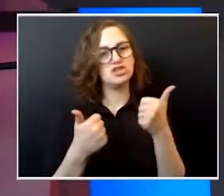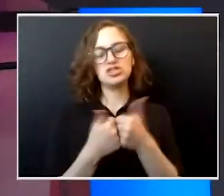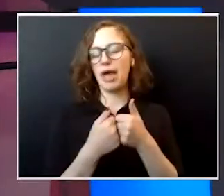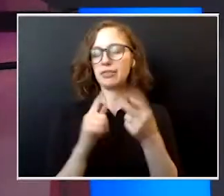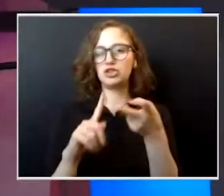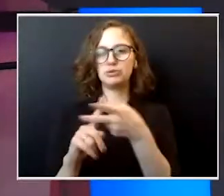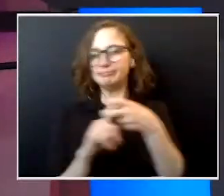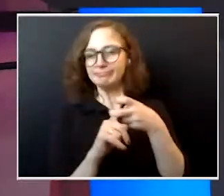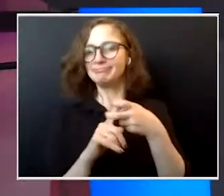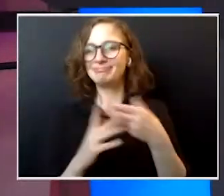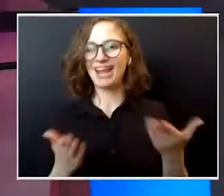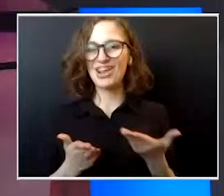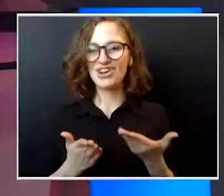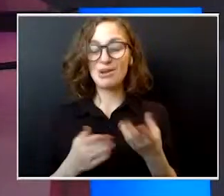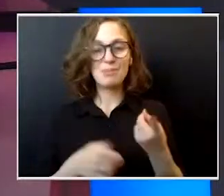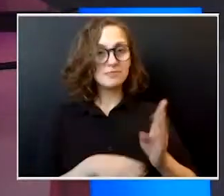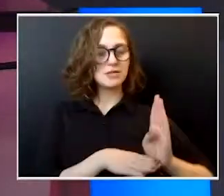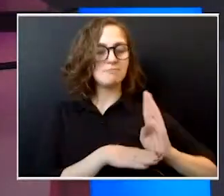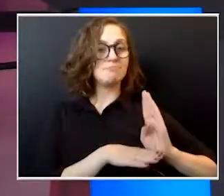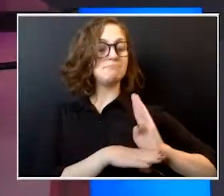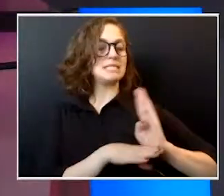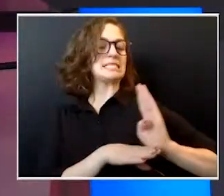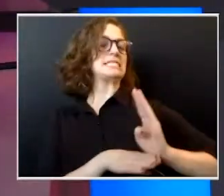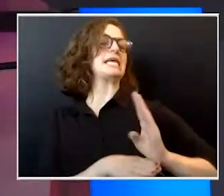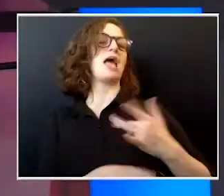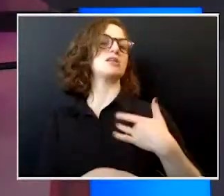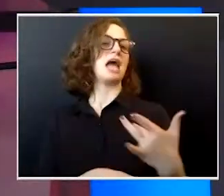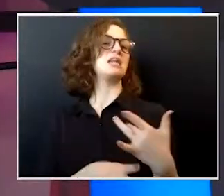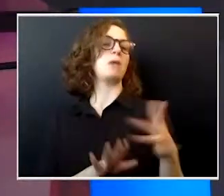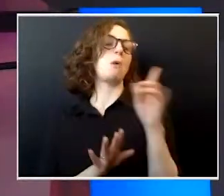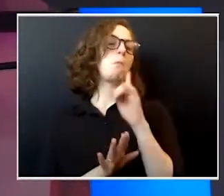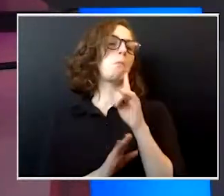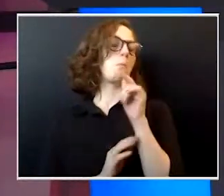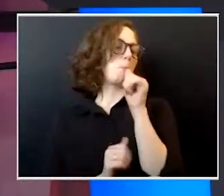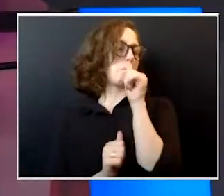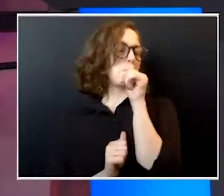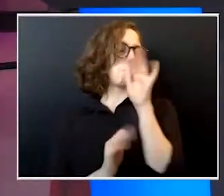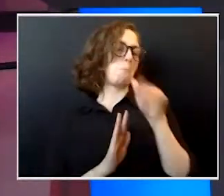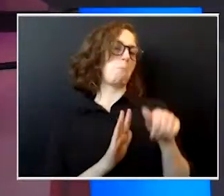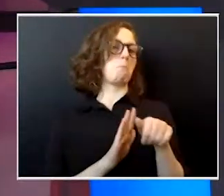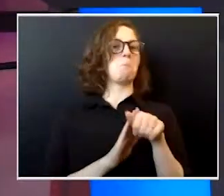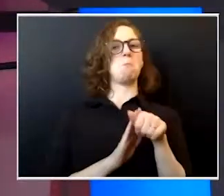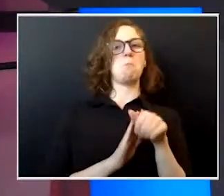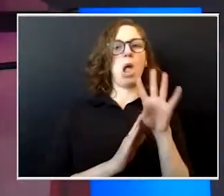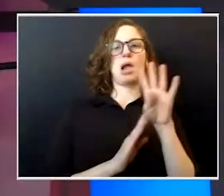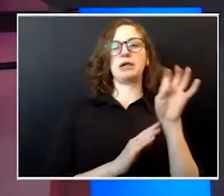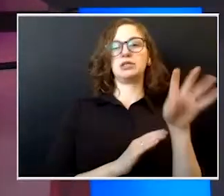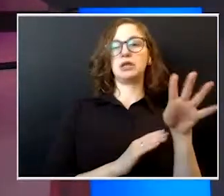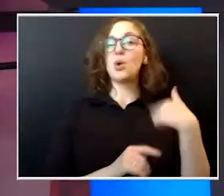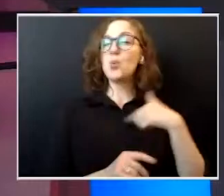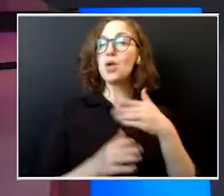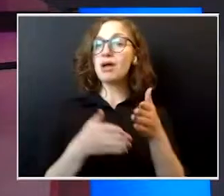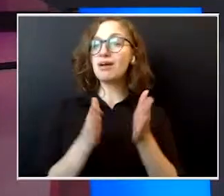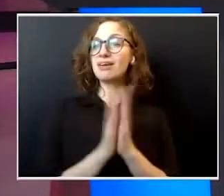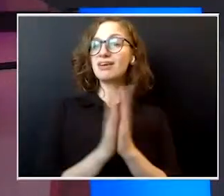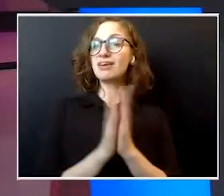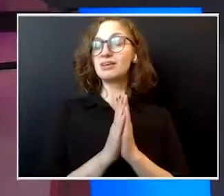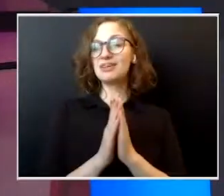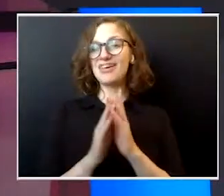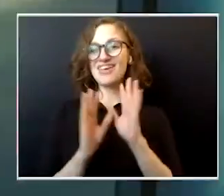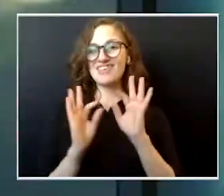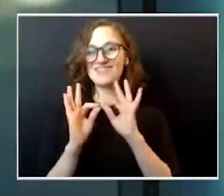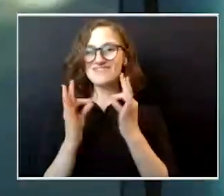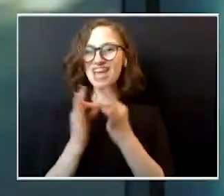very mysterious. However, we asked for some personal family pictures, and we were so happy to see what you're like in real